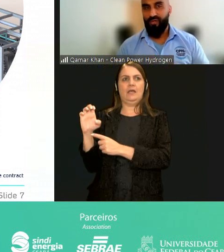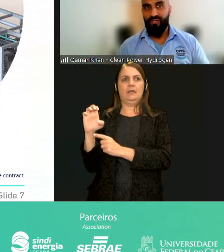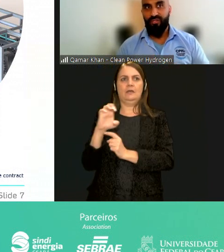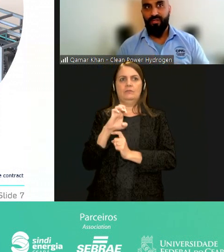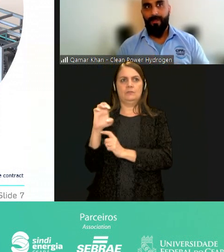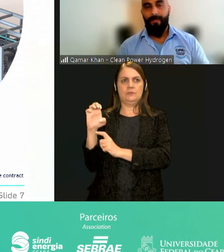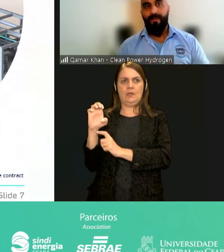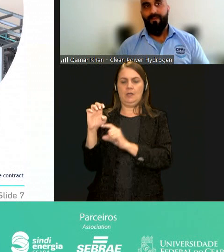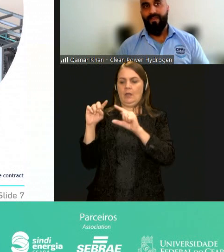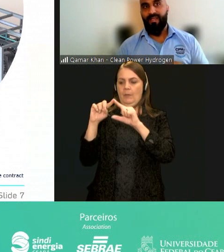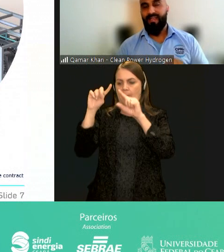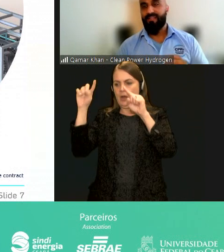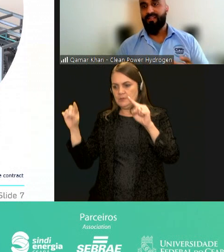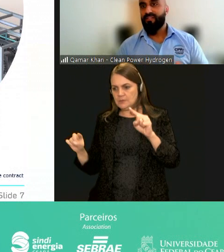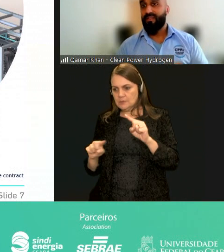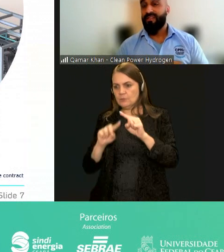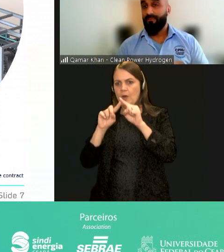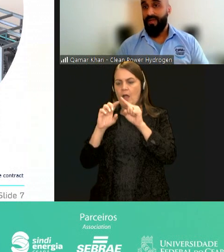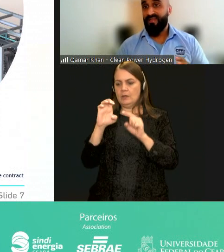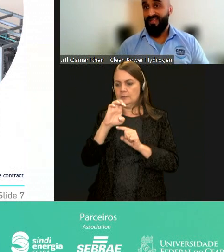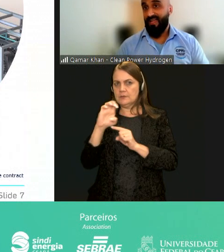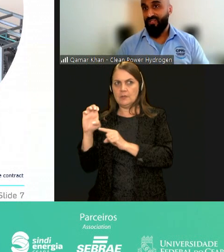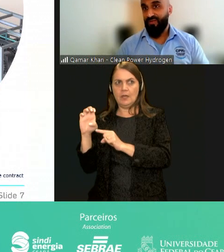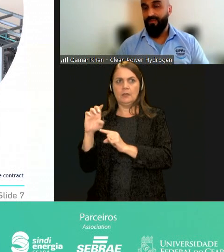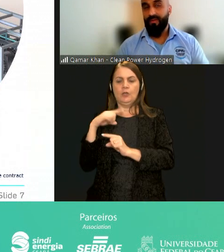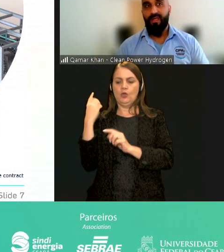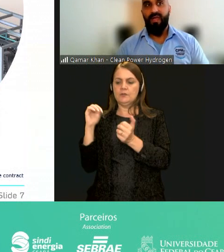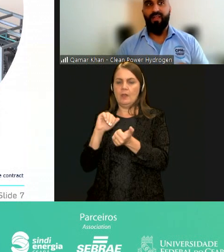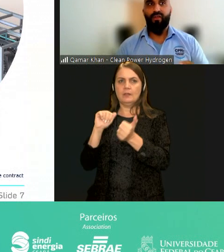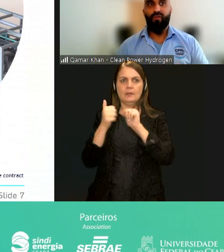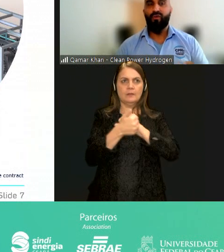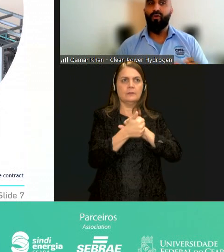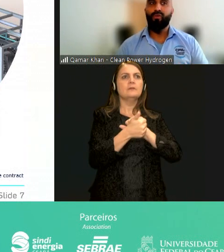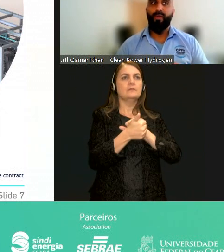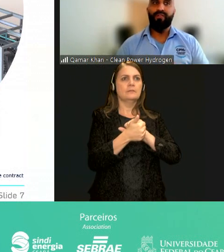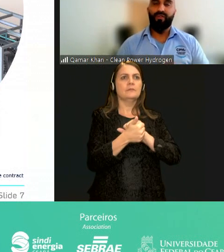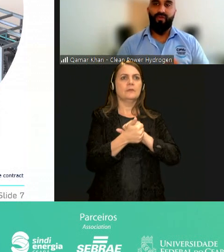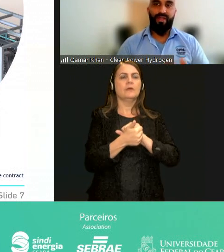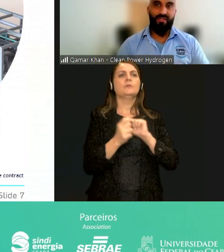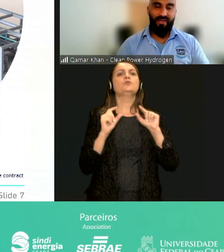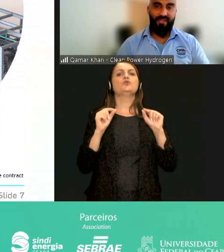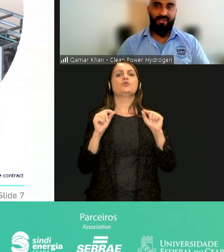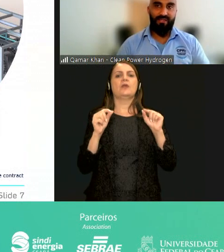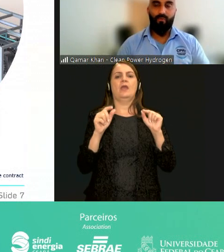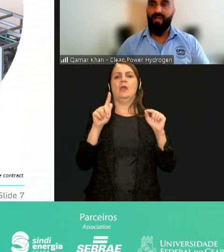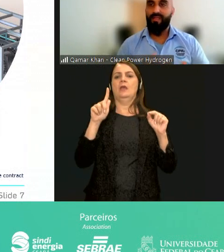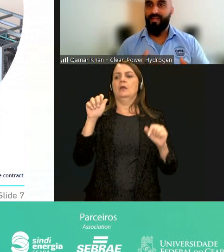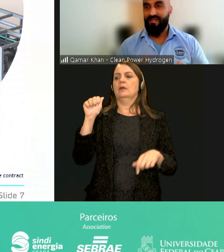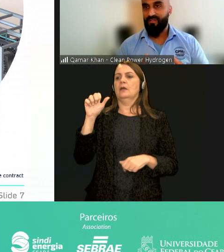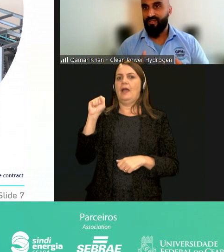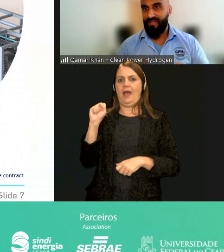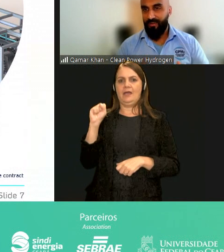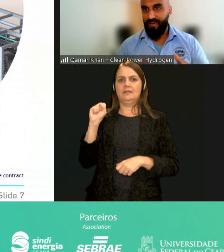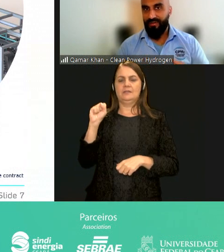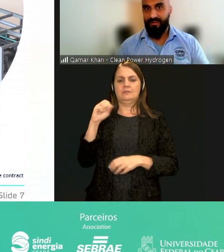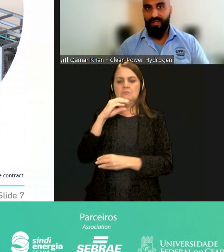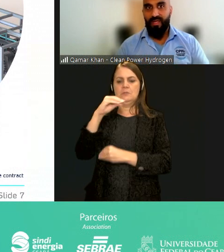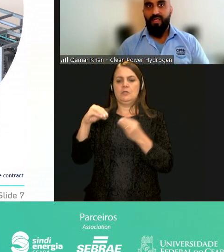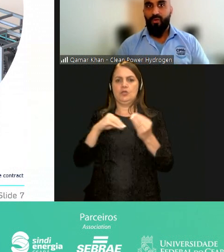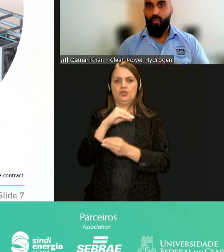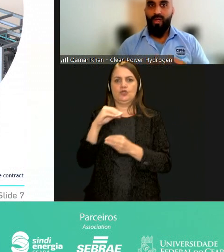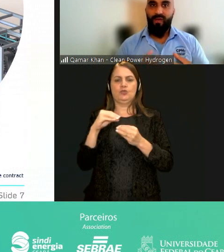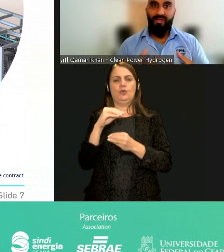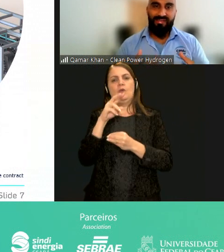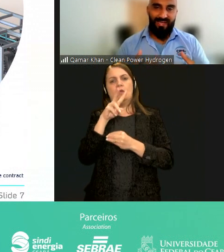and oxygen. Then the gas is a mixed gas stream, and it goes all the way to the cryogenic system where the gases are separated.